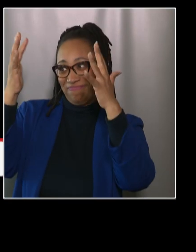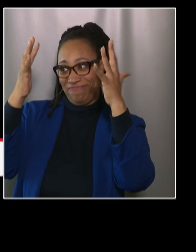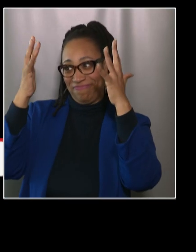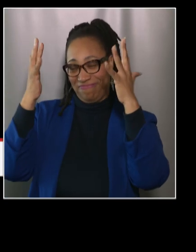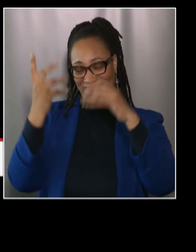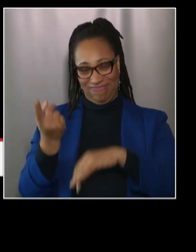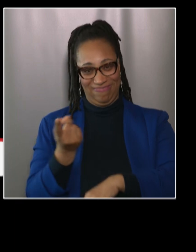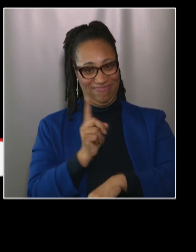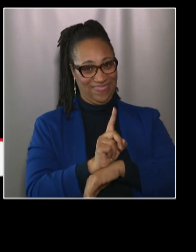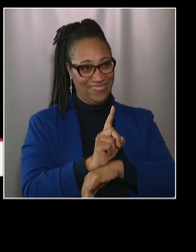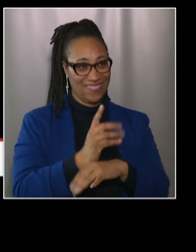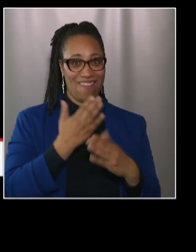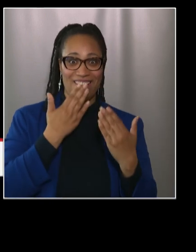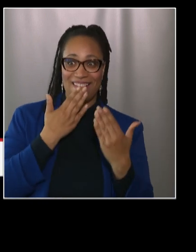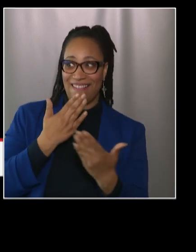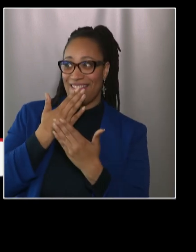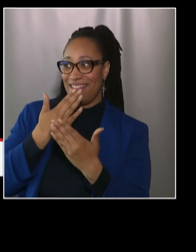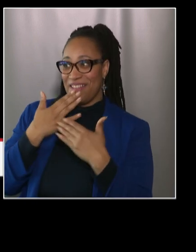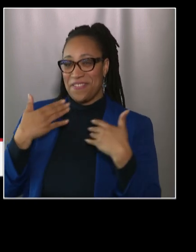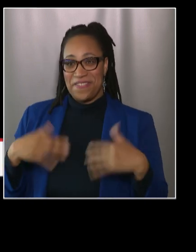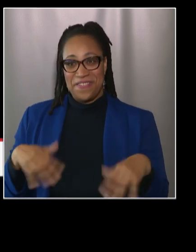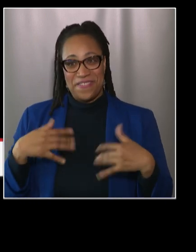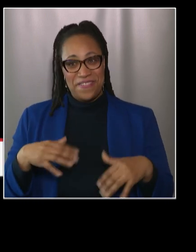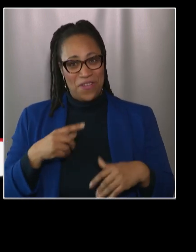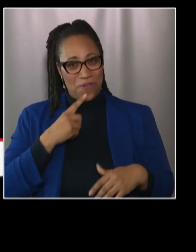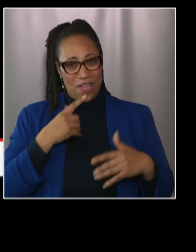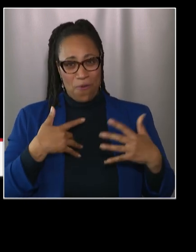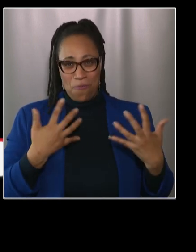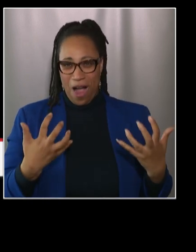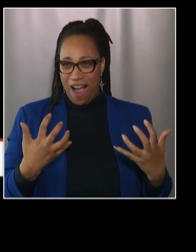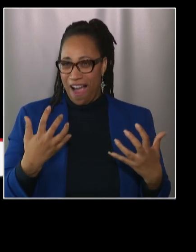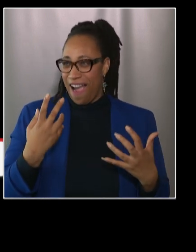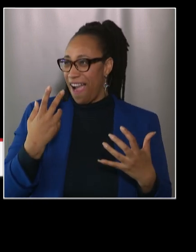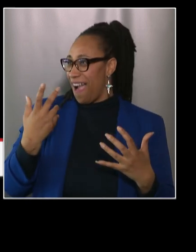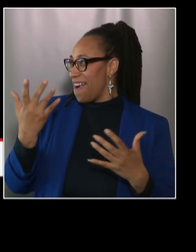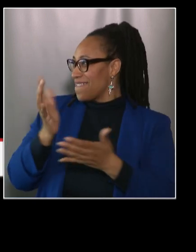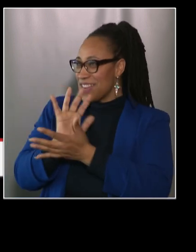I just asked, did I have some walk-on music or a video or something, but I don't.